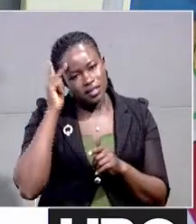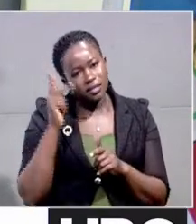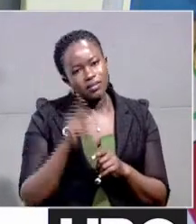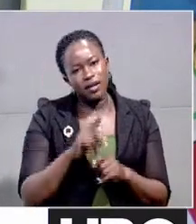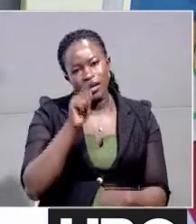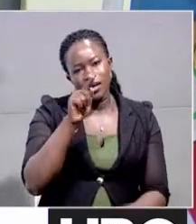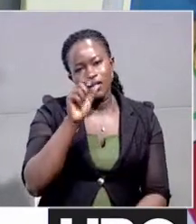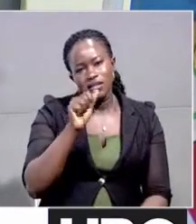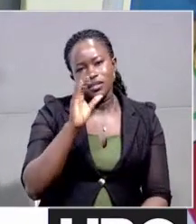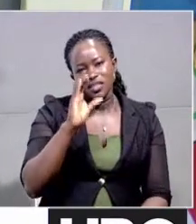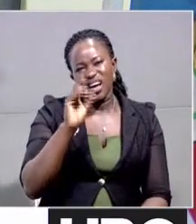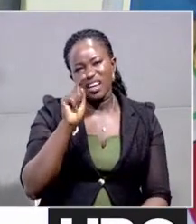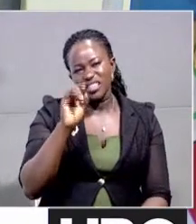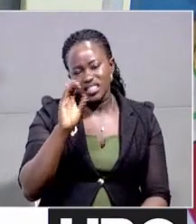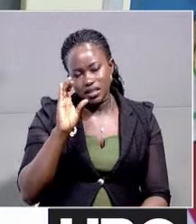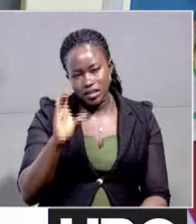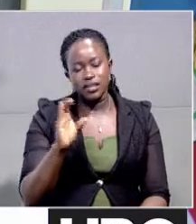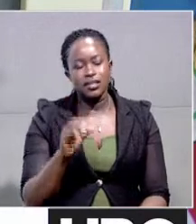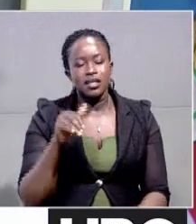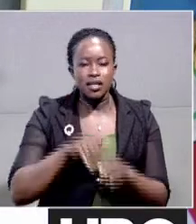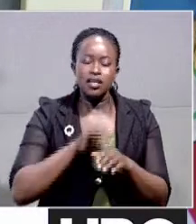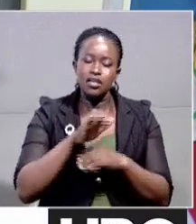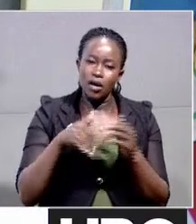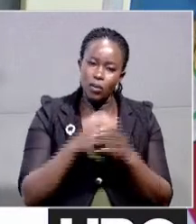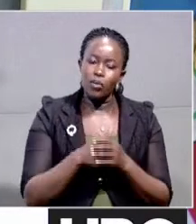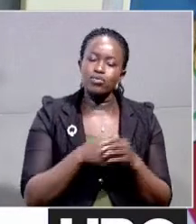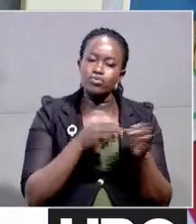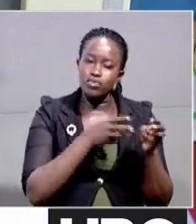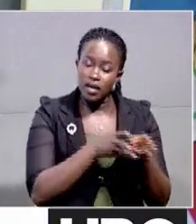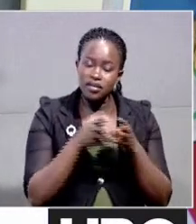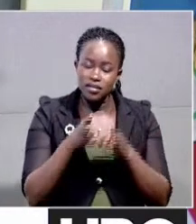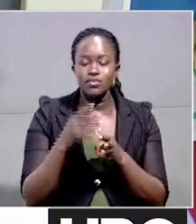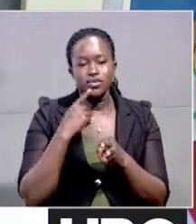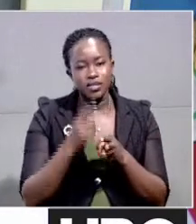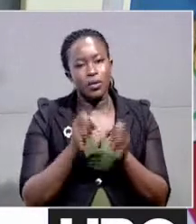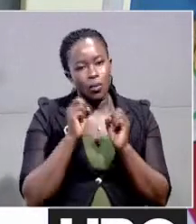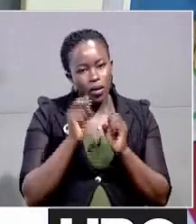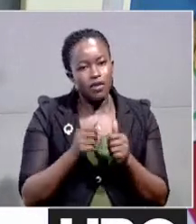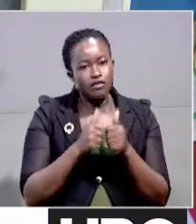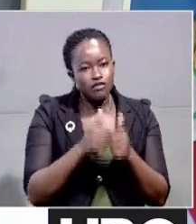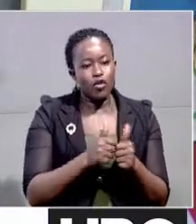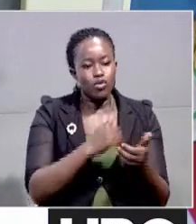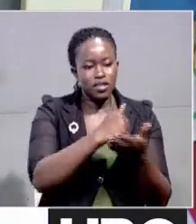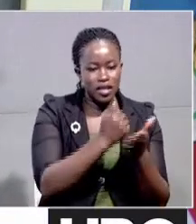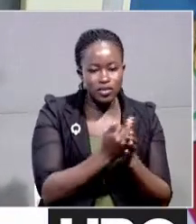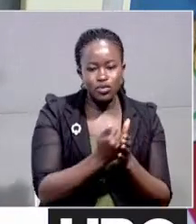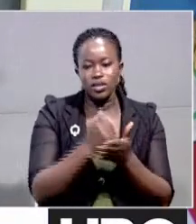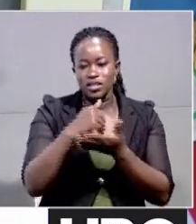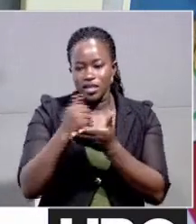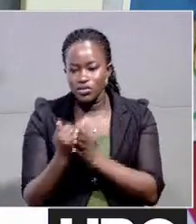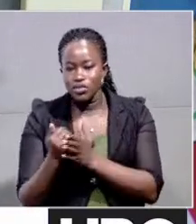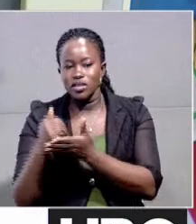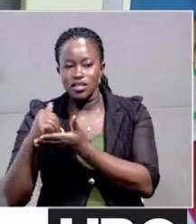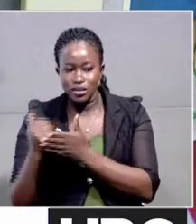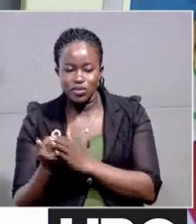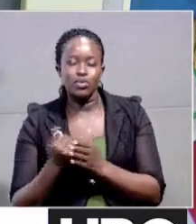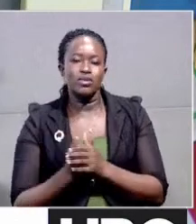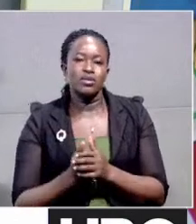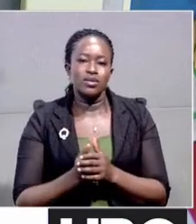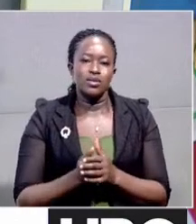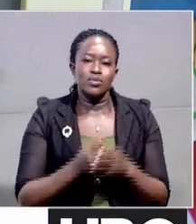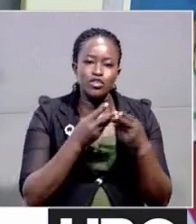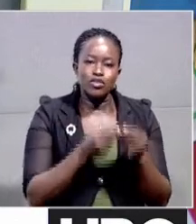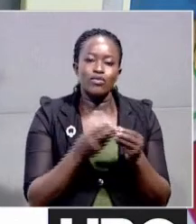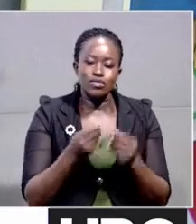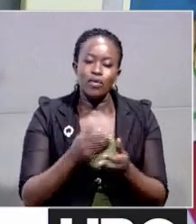as a tactic, in the overall strategy, that, okay, let's take section by section, which you can adequately handle, and we